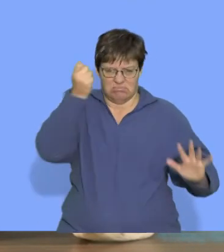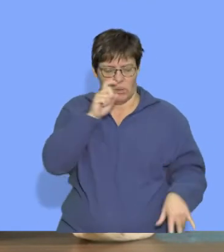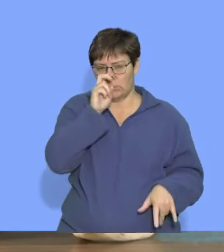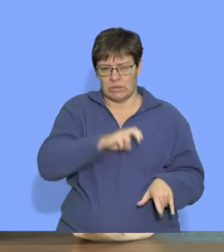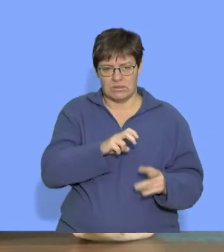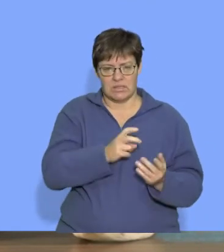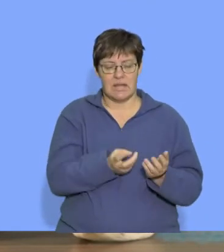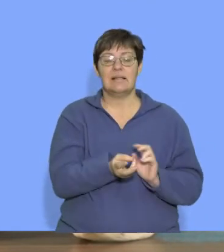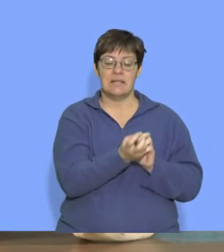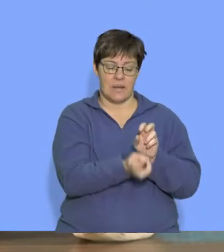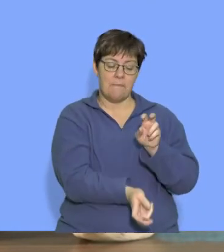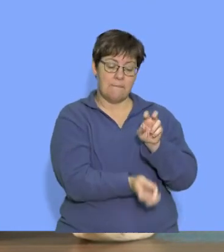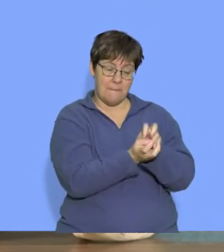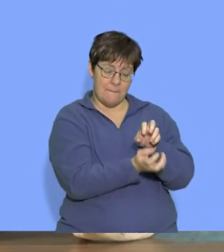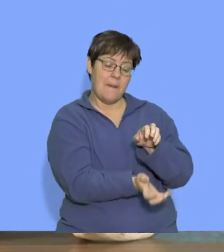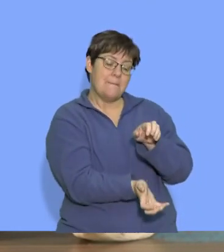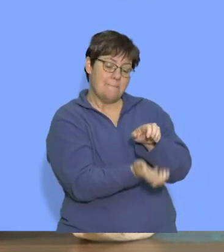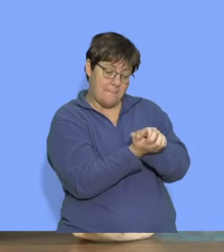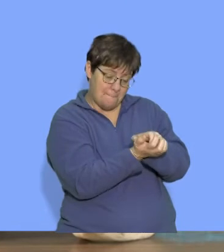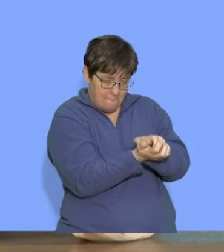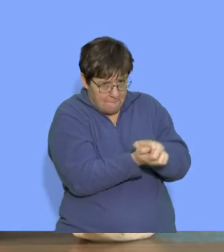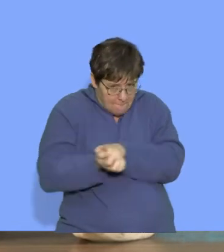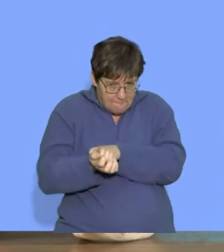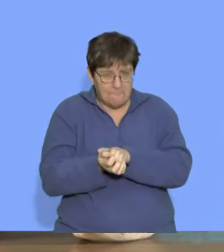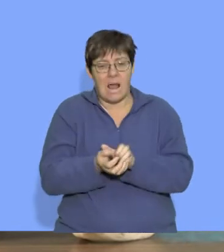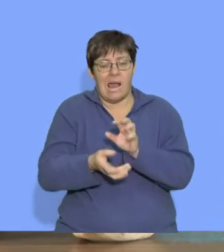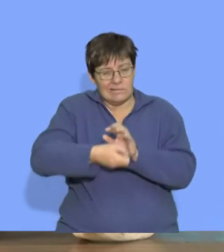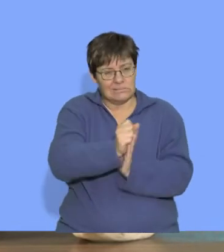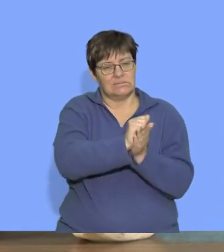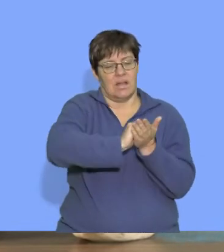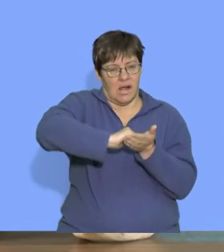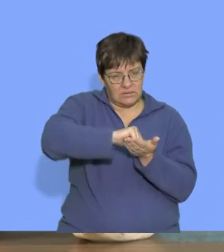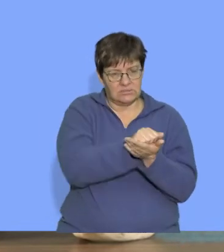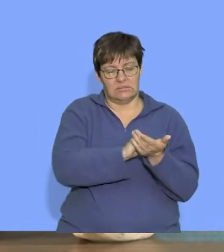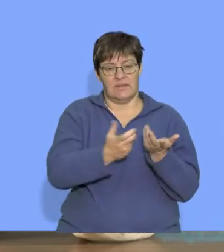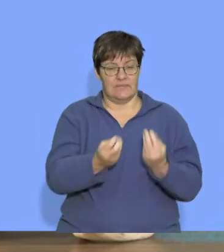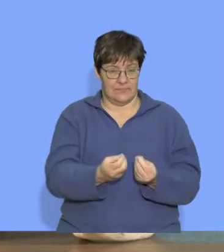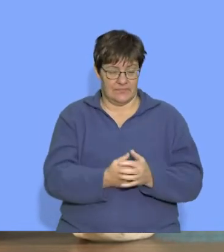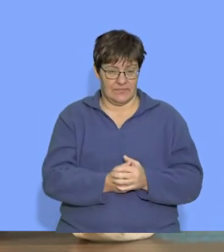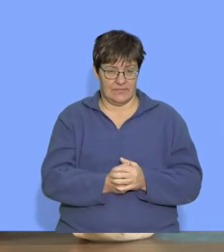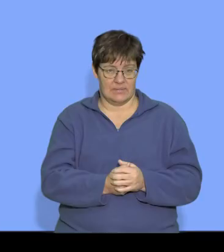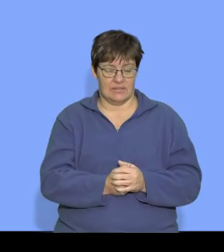their incisors to bite off and the molars and premolars to chew their food.